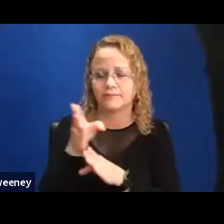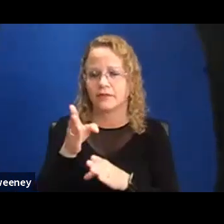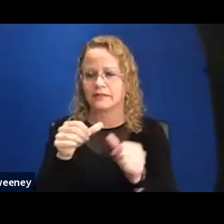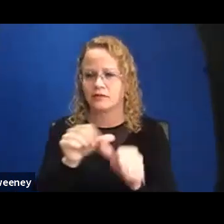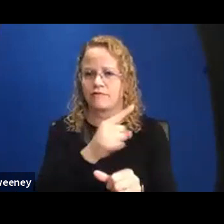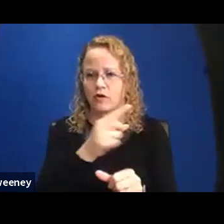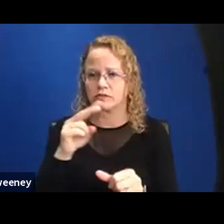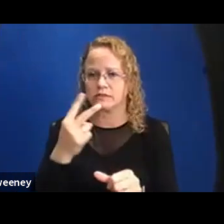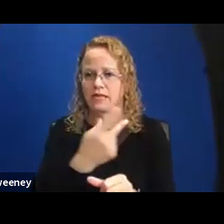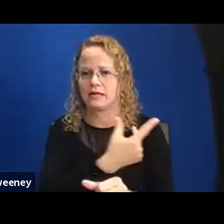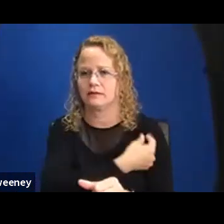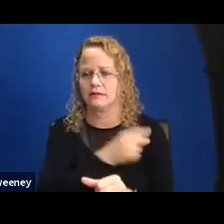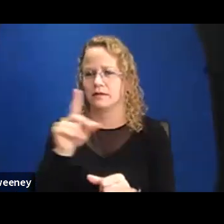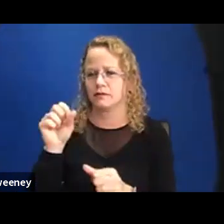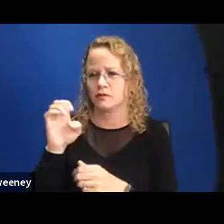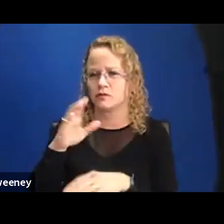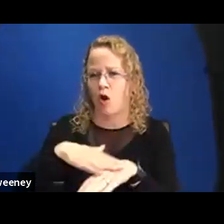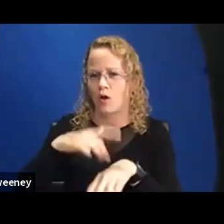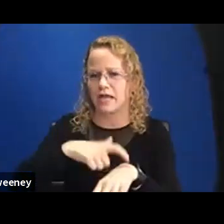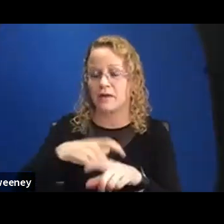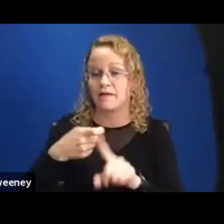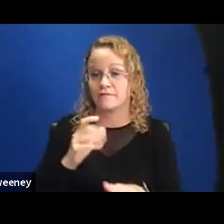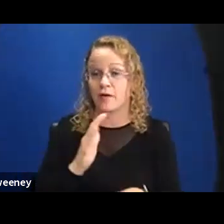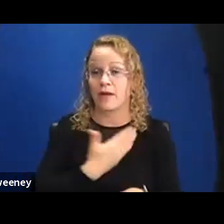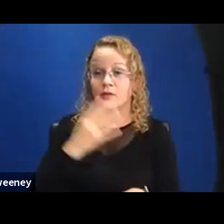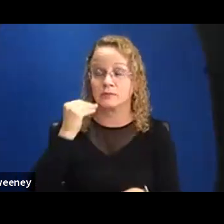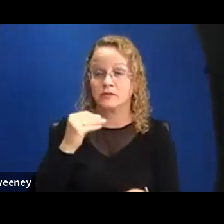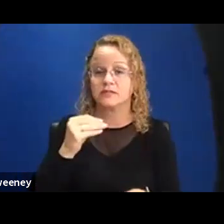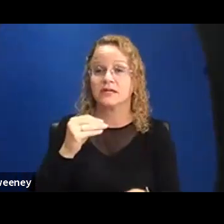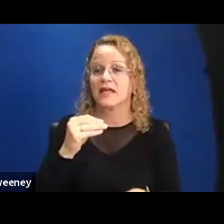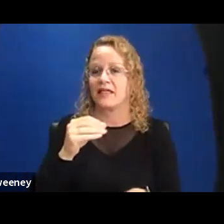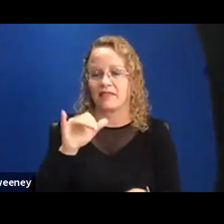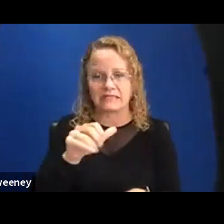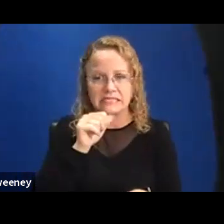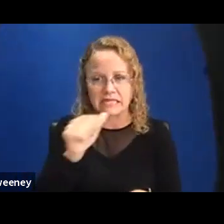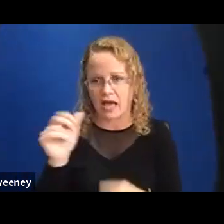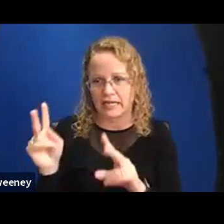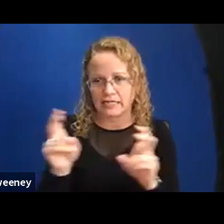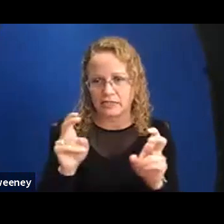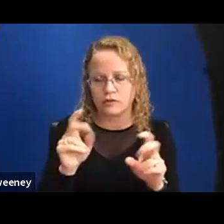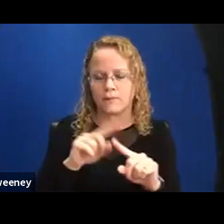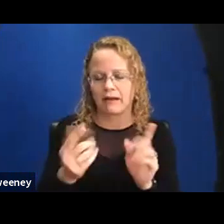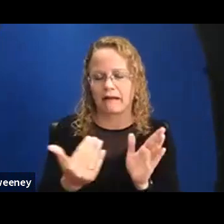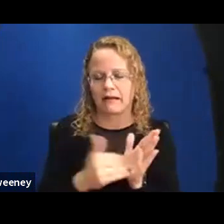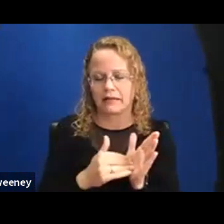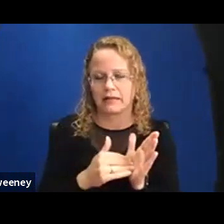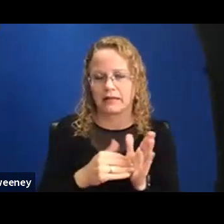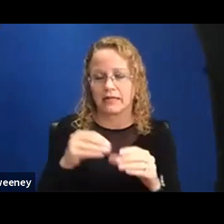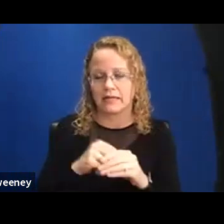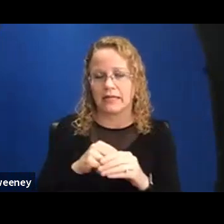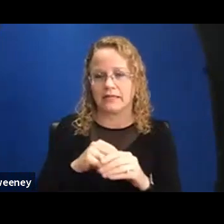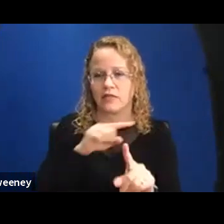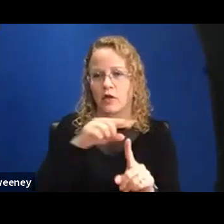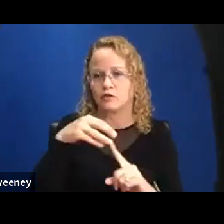on time. So just from an anecdotal perspective, our experience has been that it has not been an issue. But again, in those